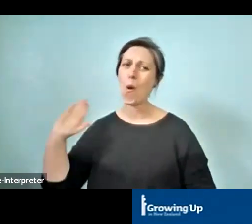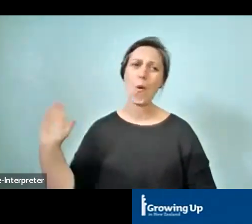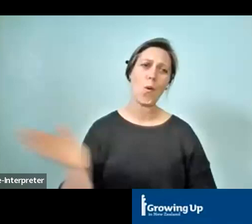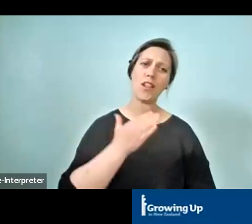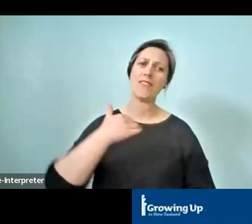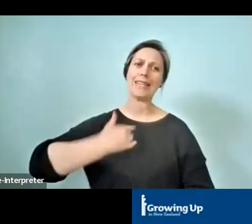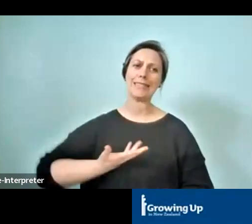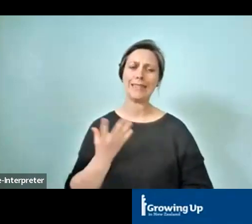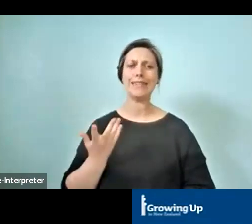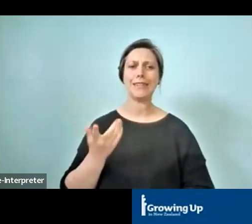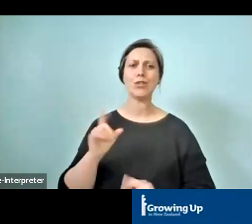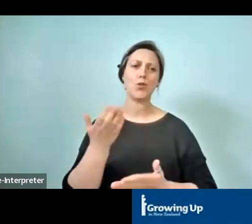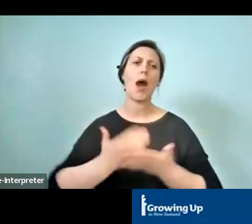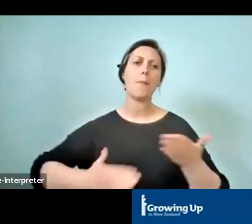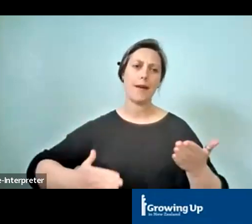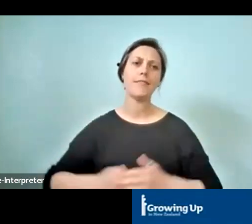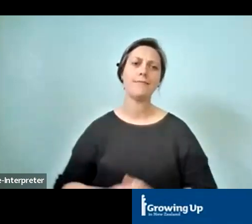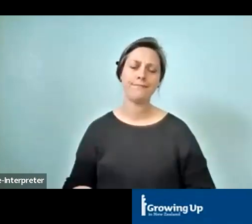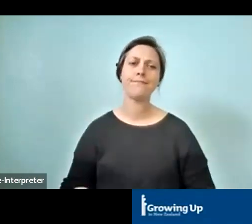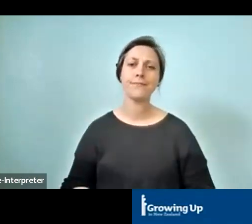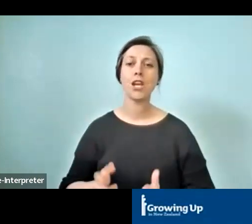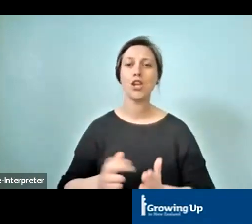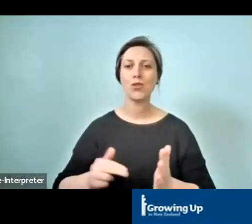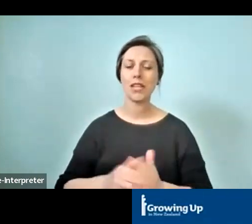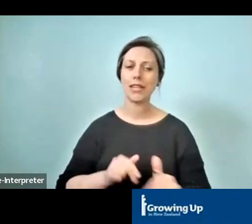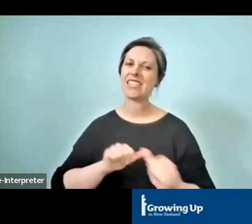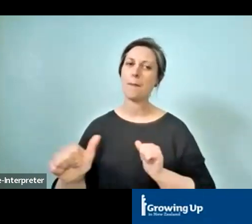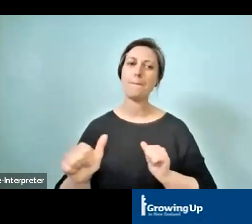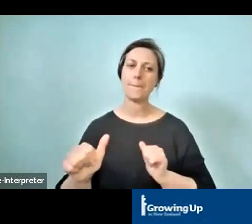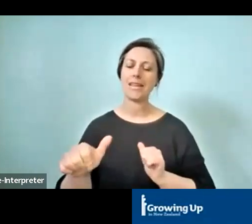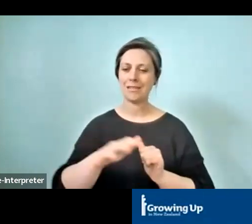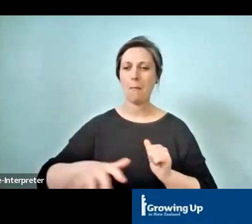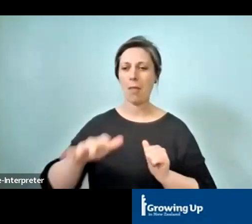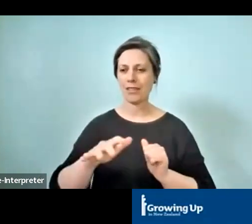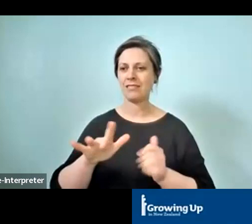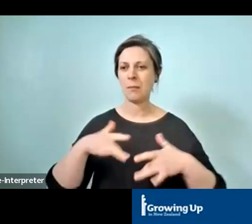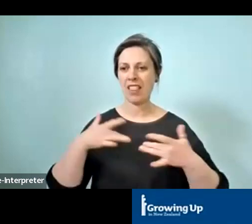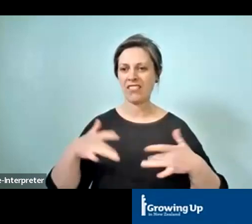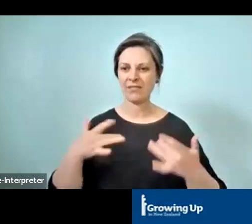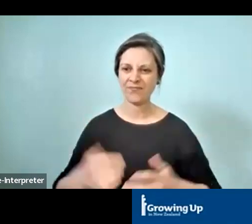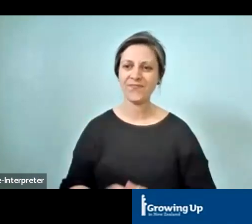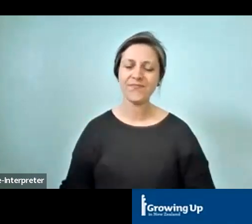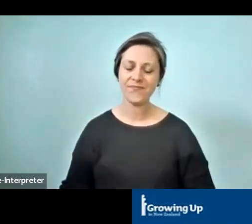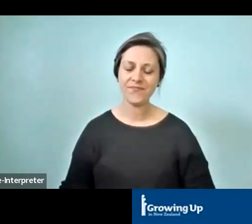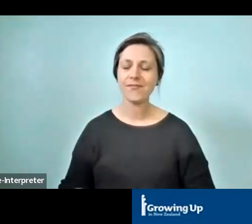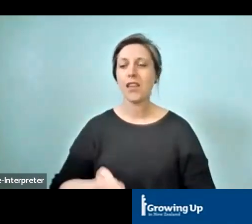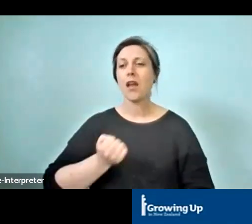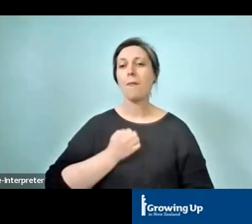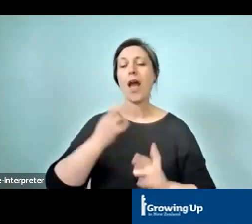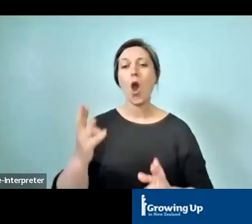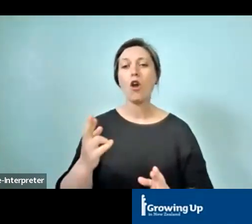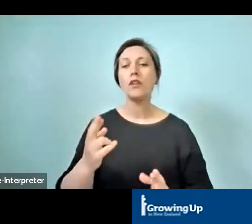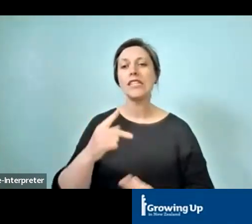and New Zealand is the best village to be living in. So my hope that our people are